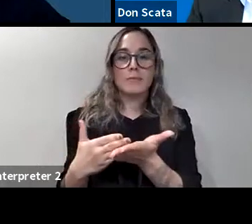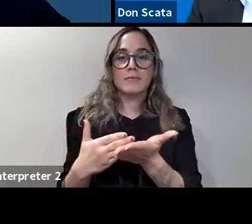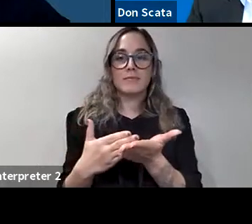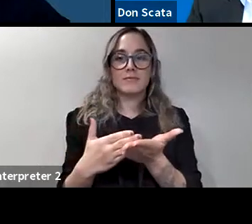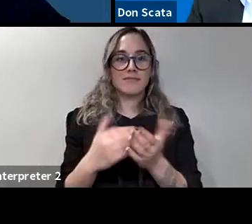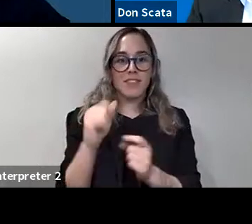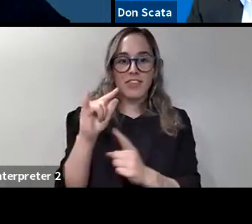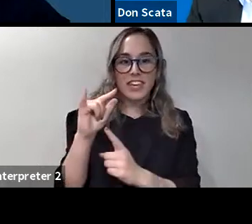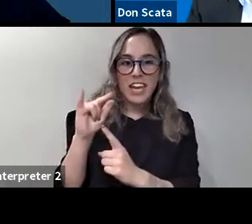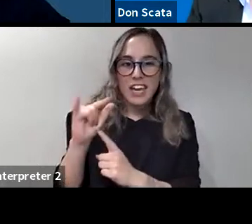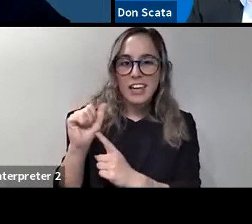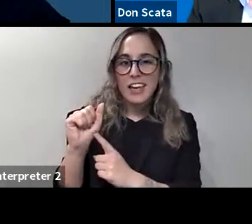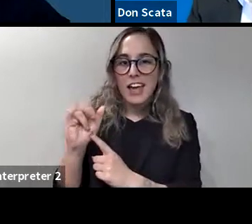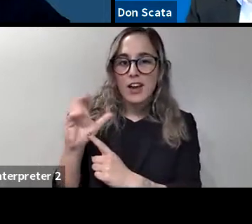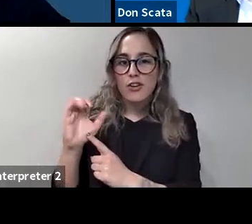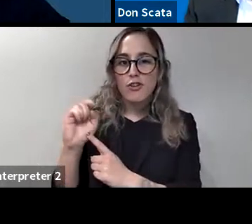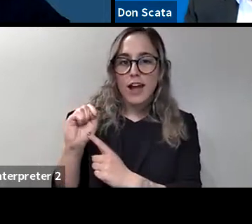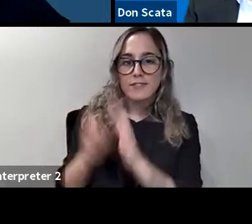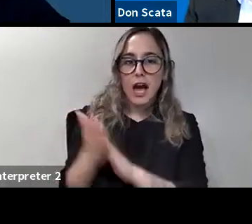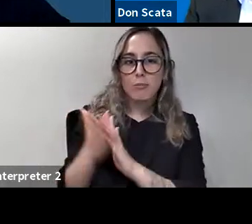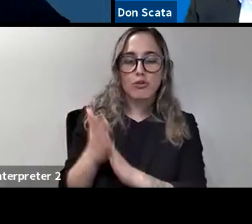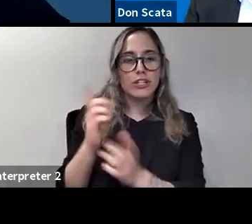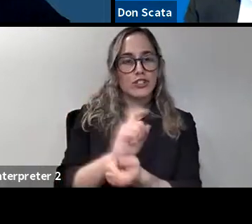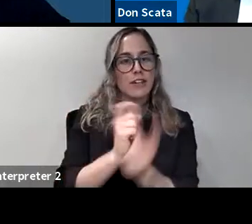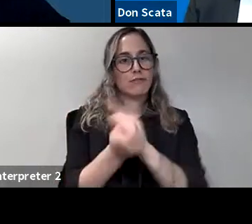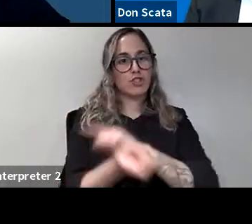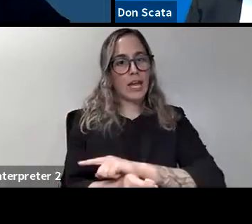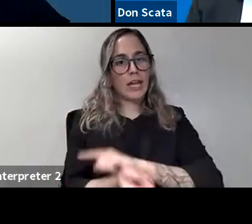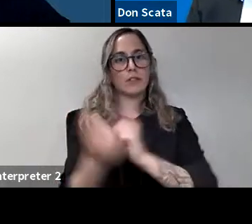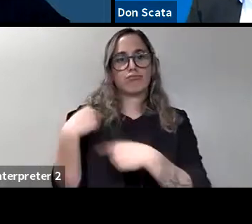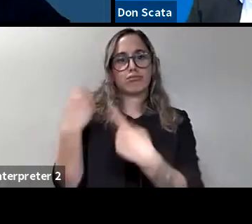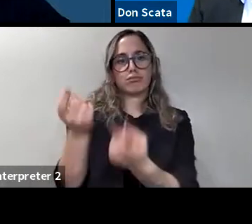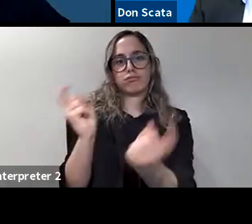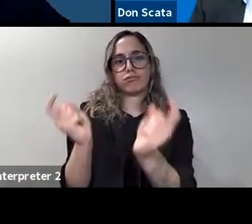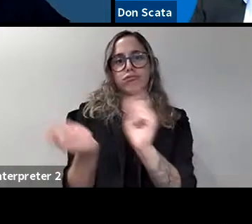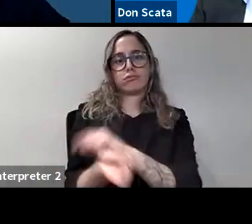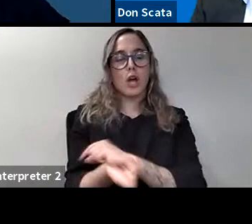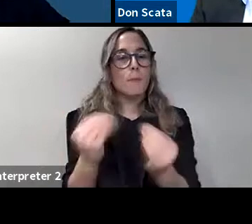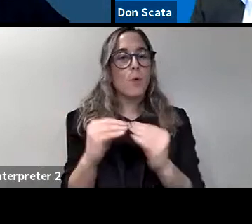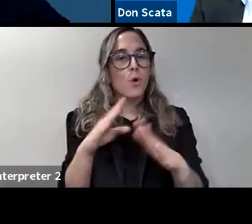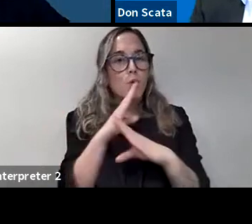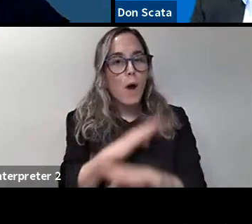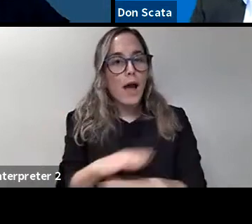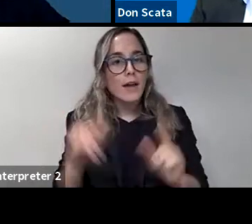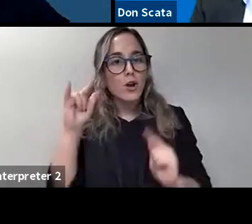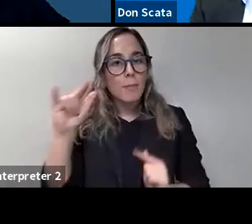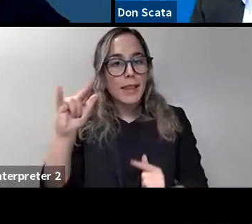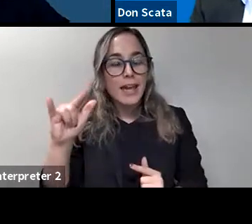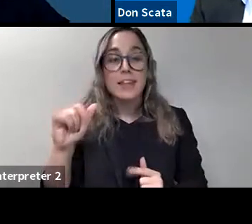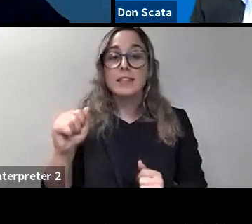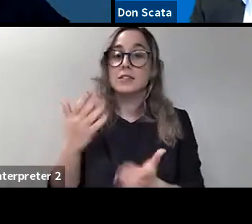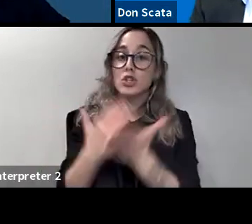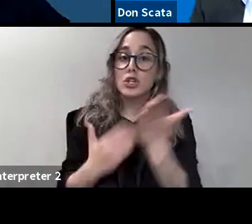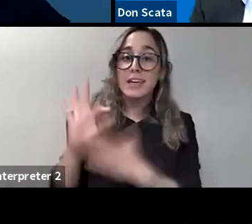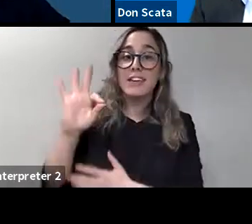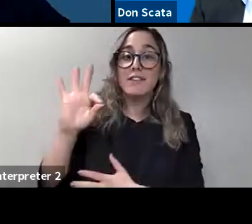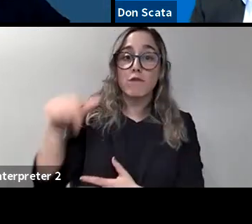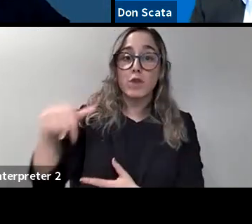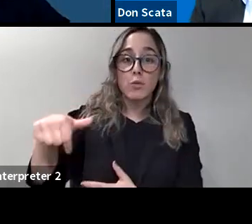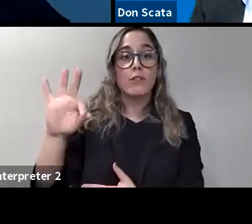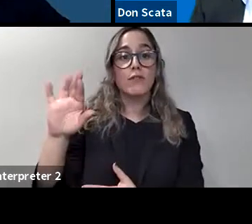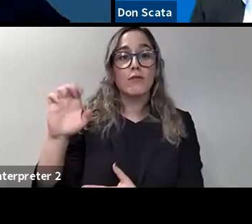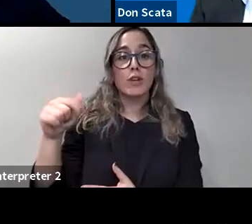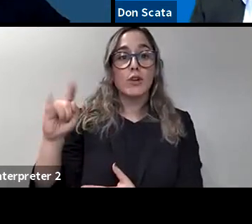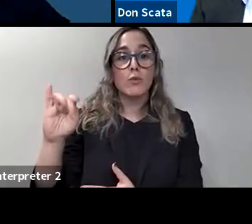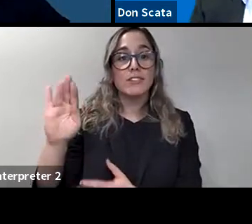aircraft operations have changed. You know, more quieter planes, it could be a frequency issue. It could